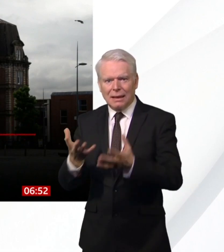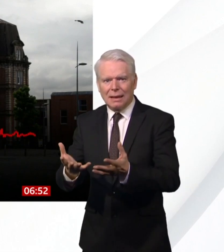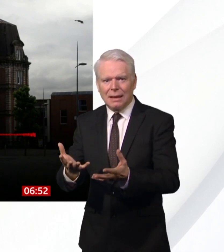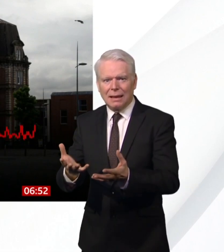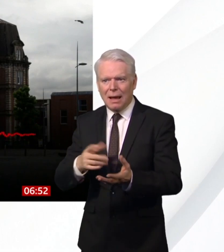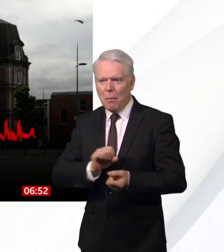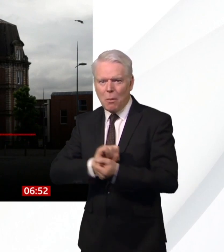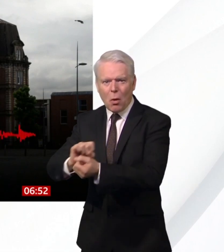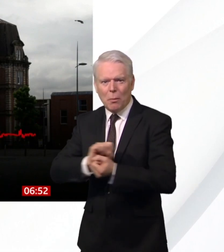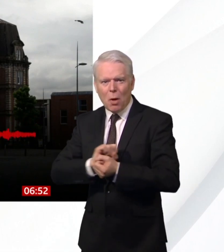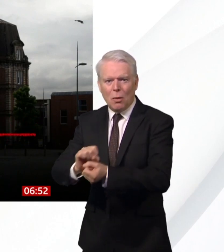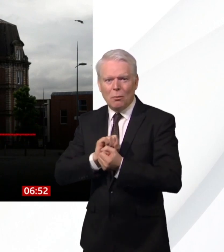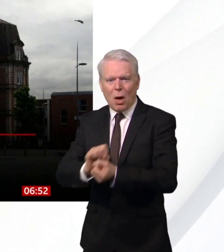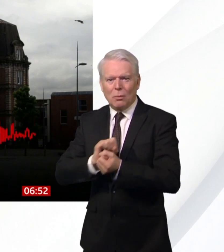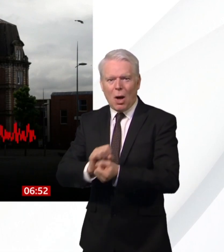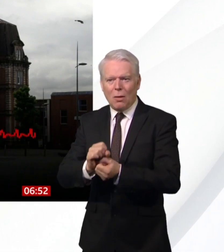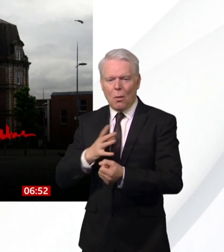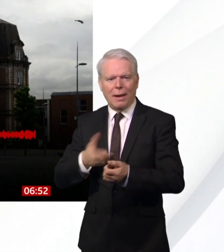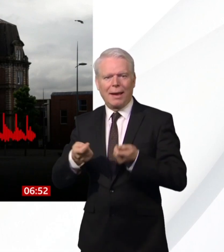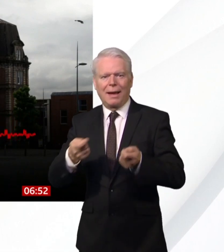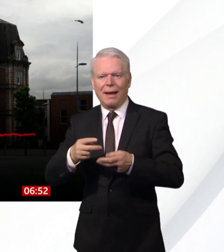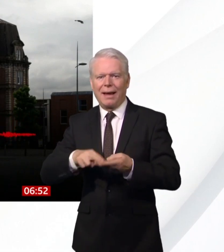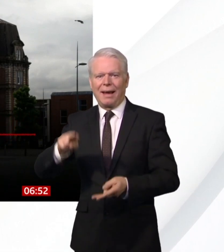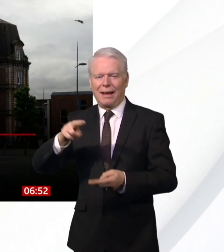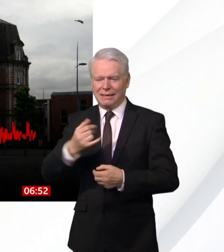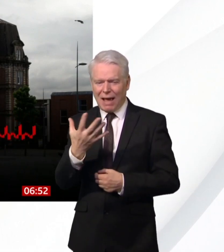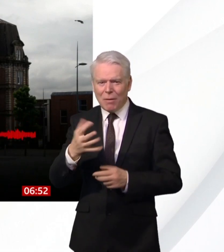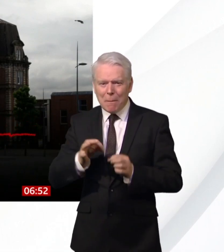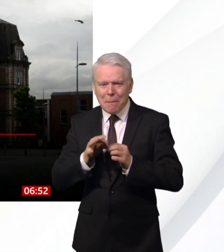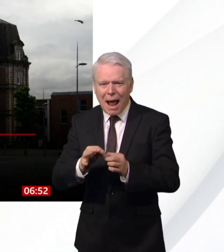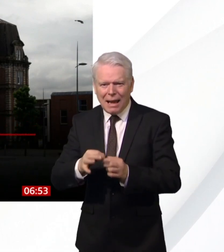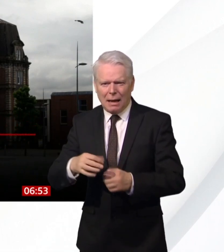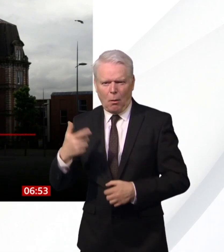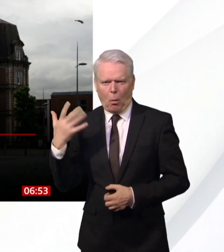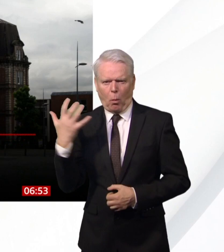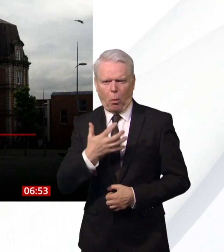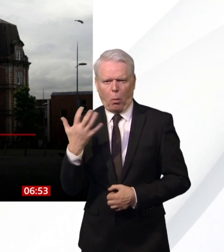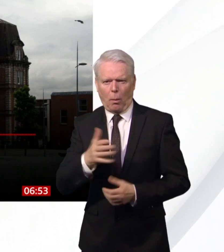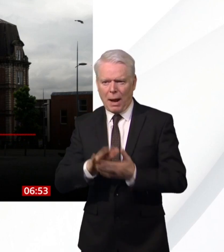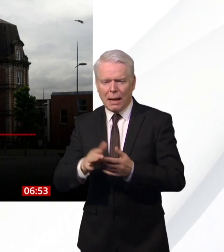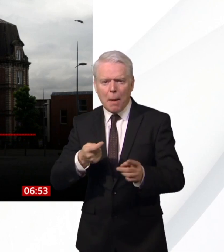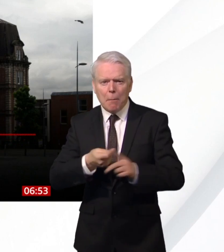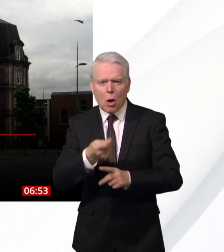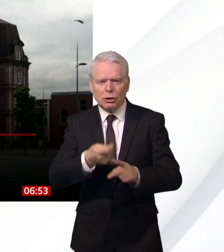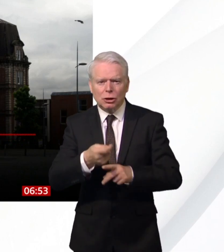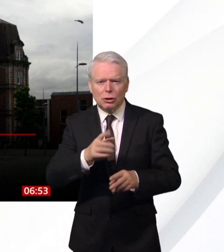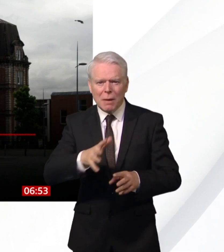you've done based on the predictions than we would have saved with energy.